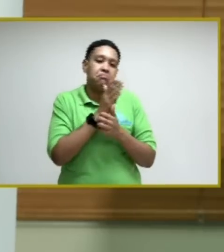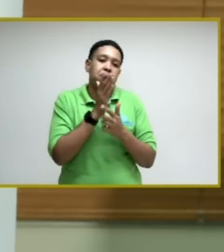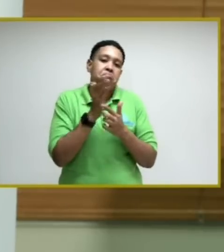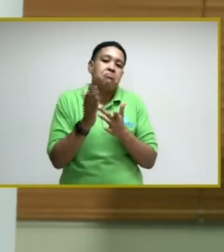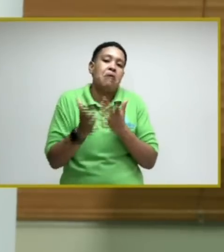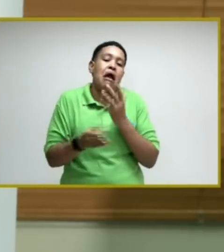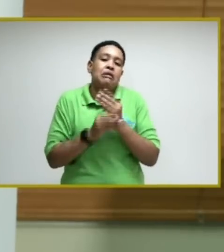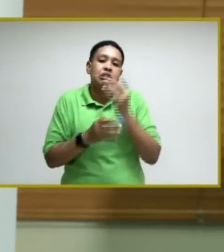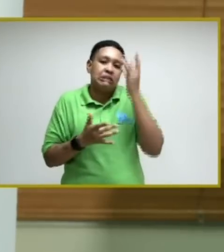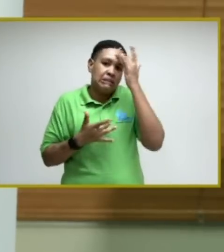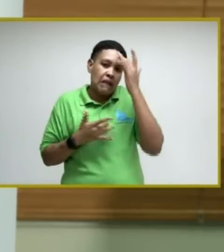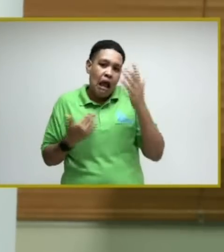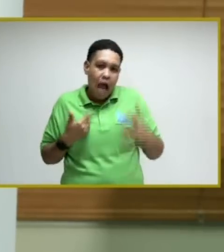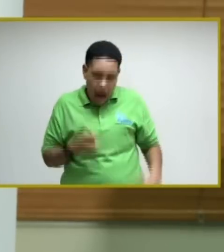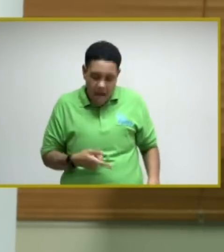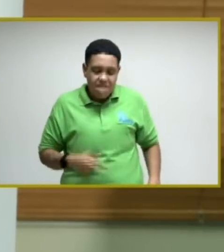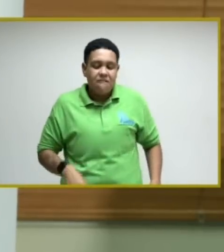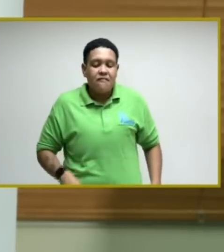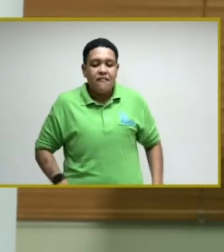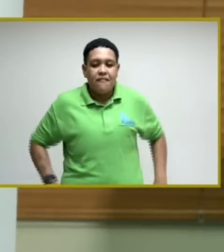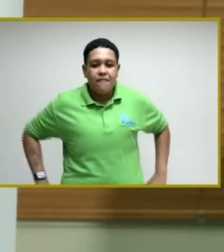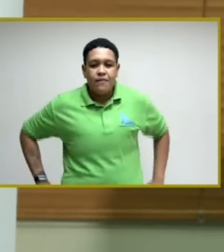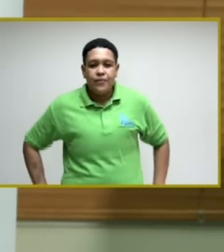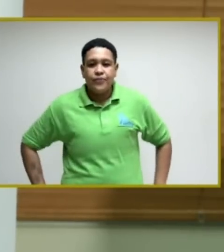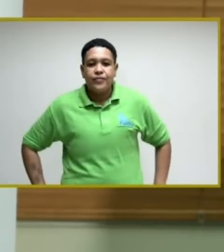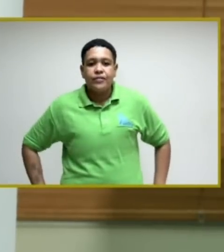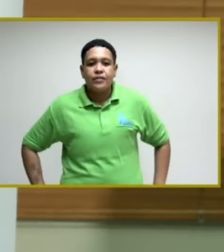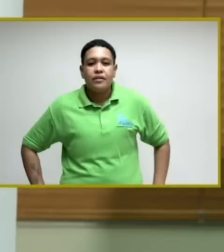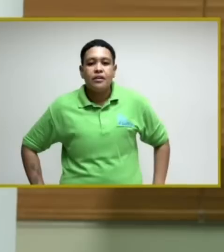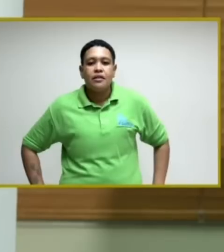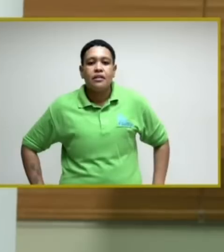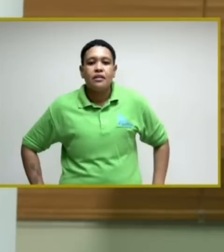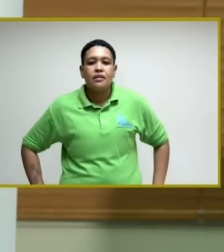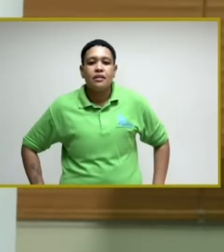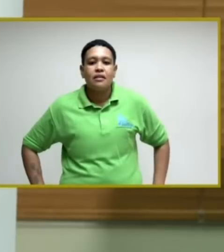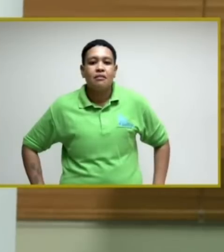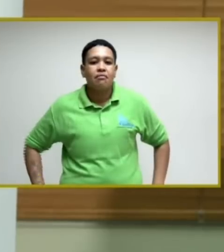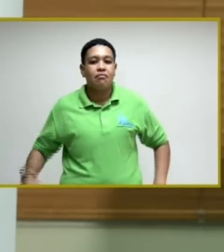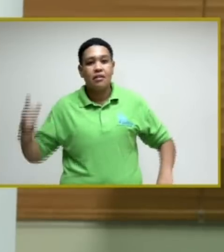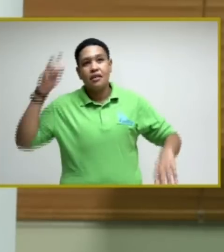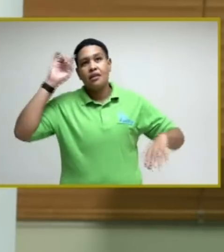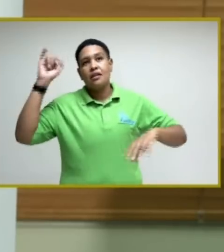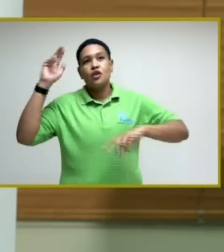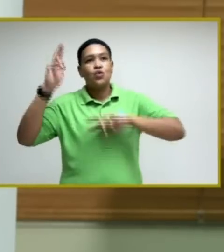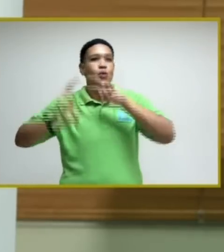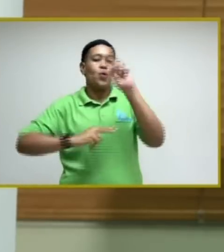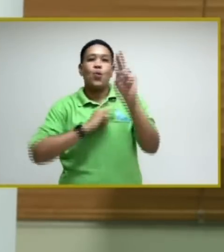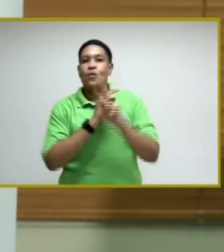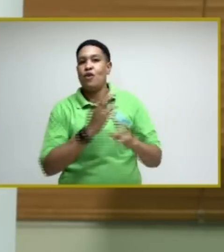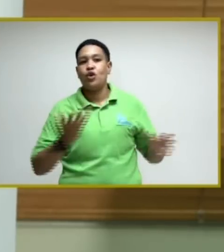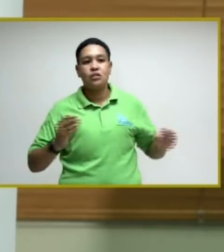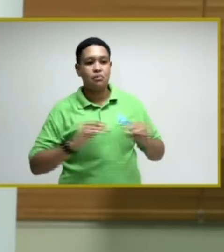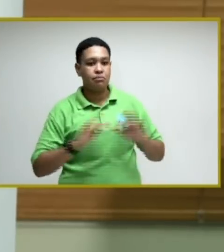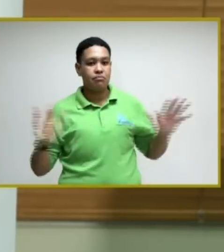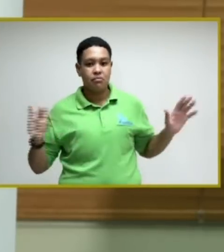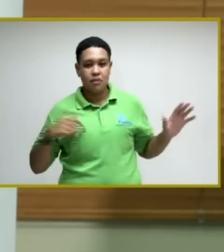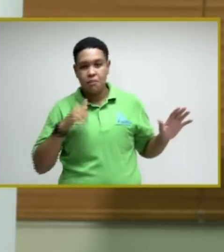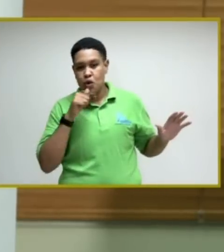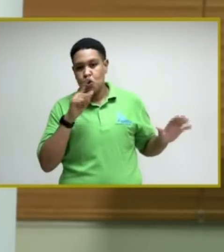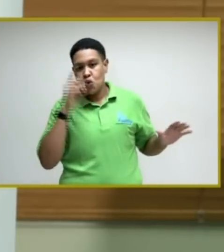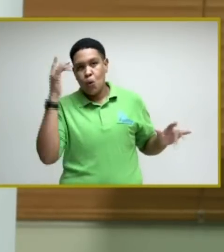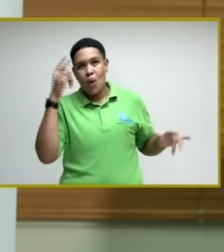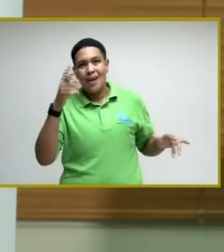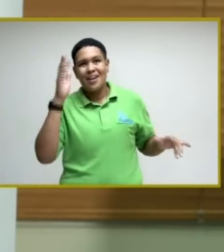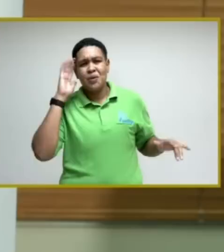with comorbidities. But I think that is almost universal. So I'm not sure why one